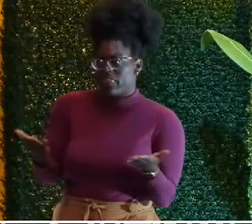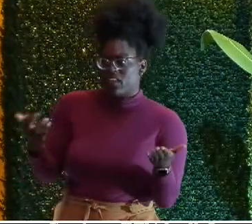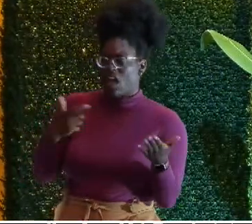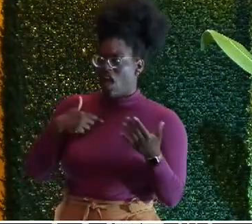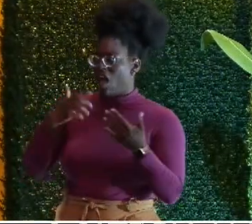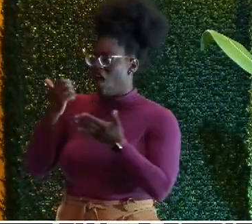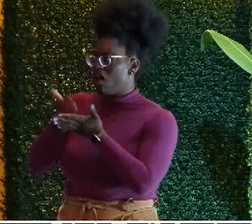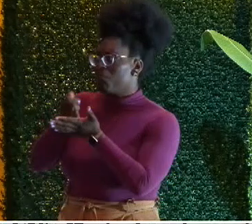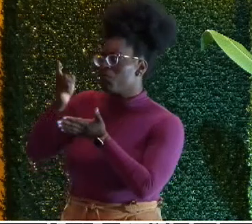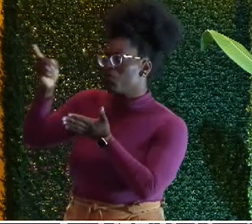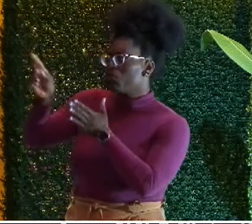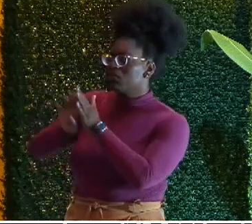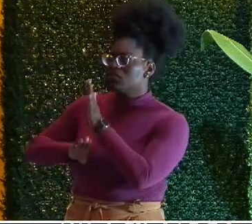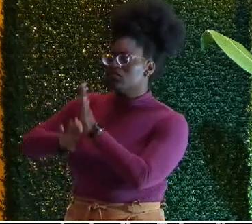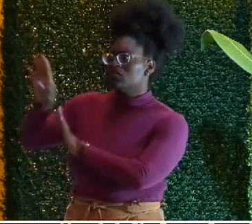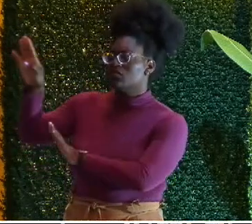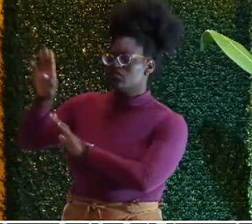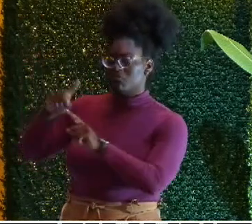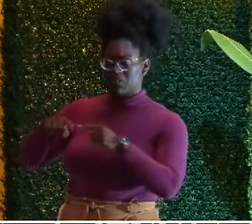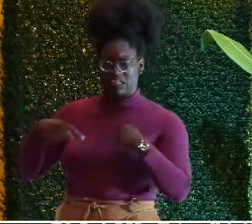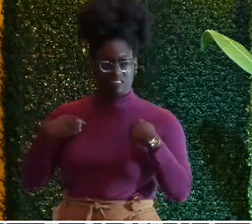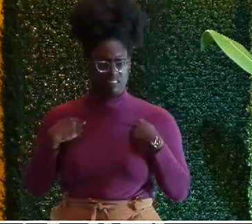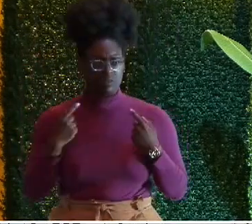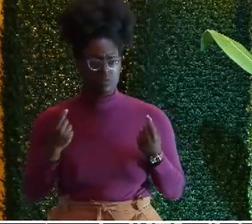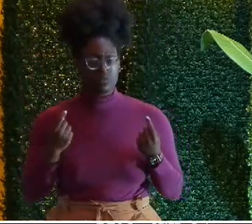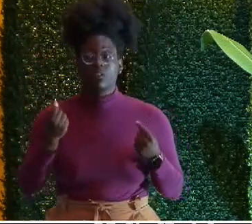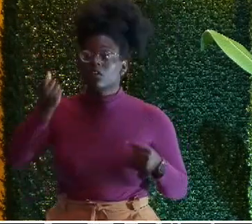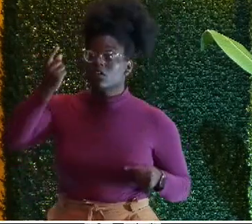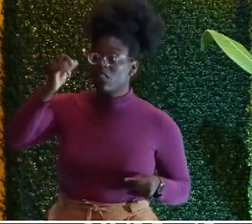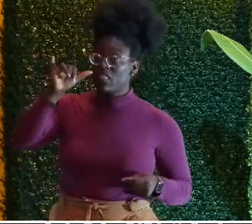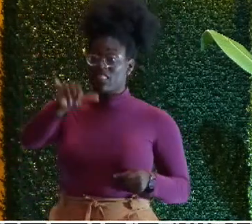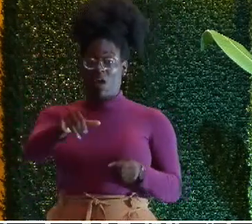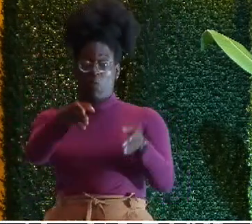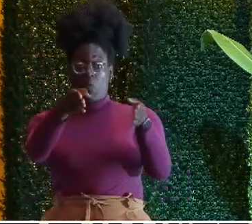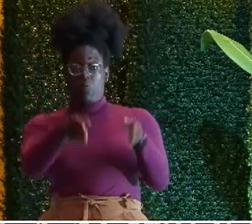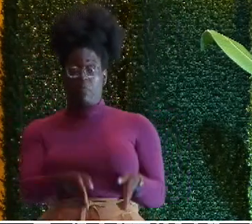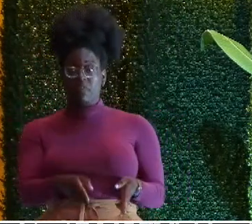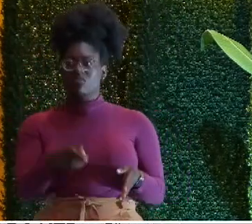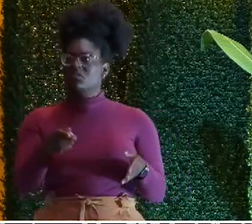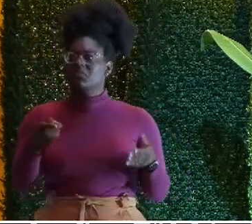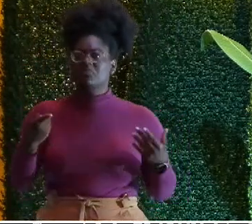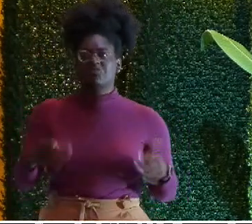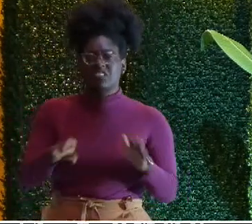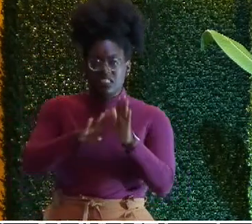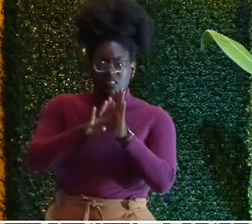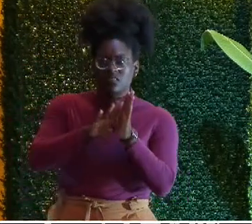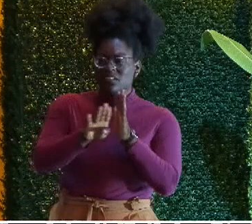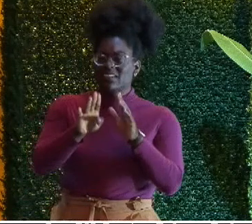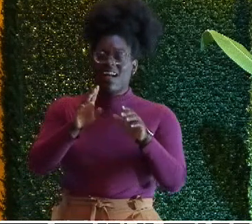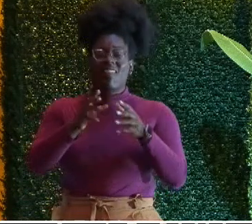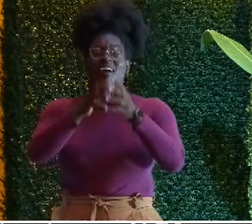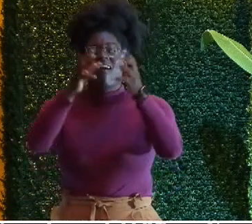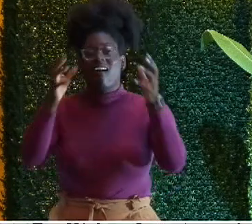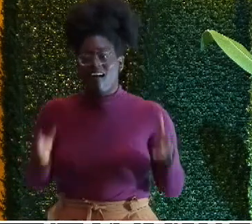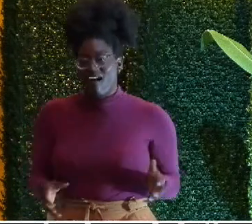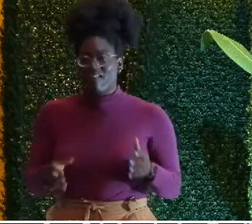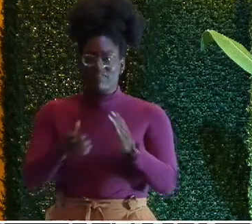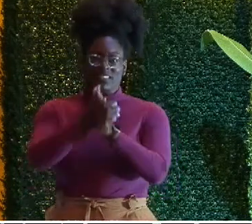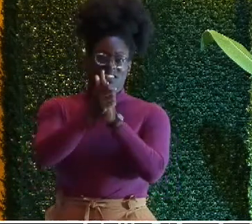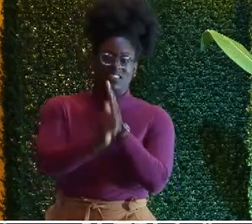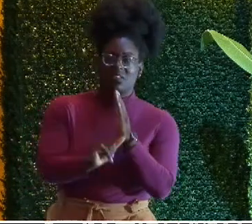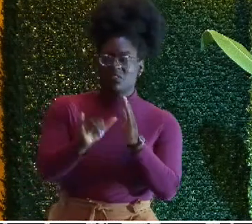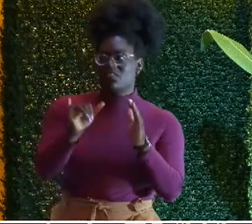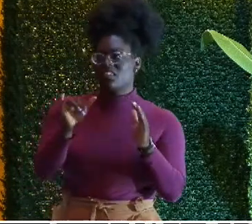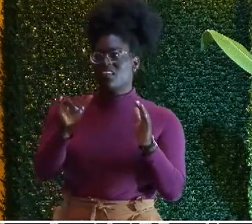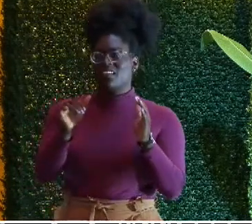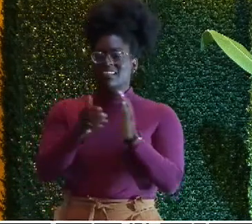has a ton of transferable skills that she's built over that time. So for me, this is all about black